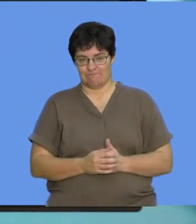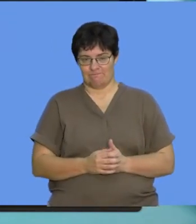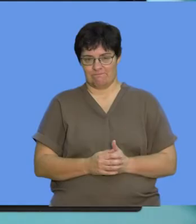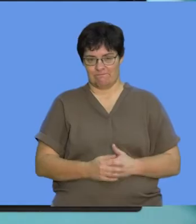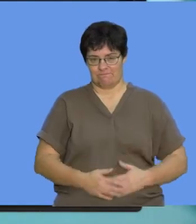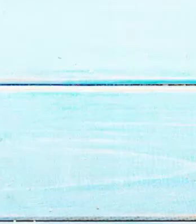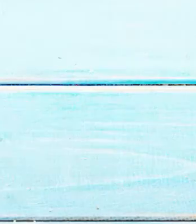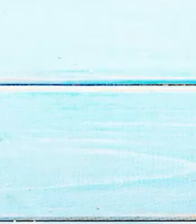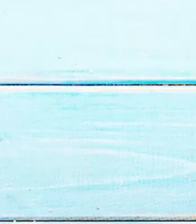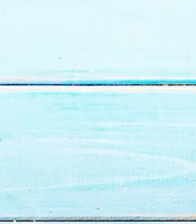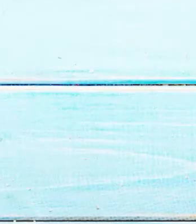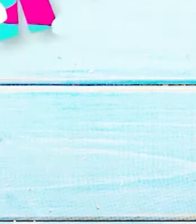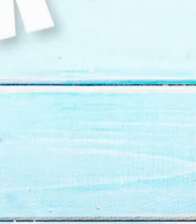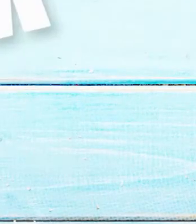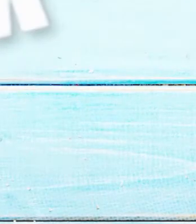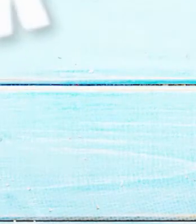while.